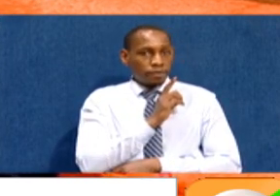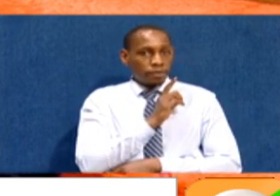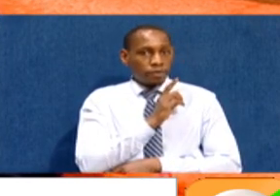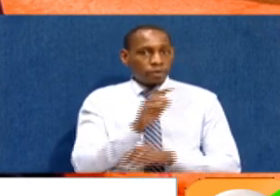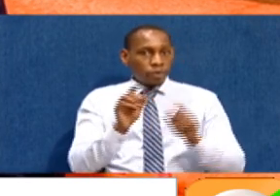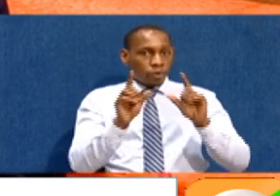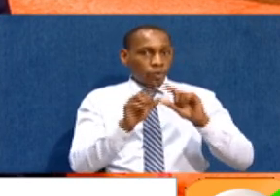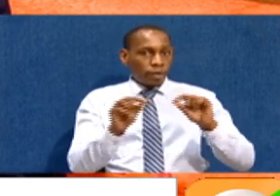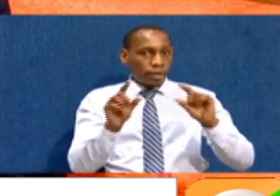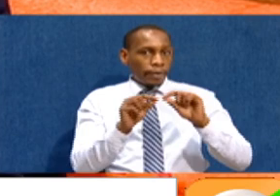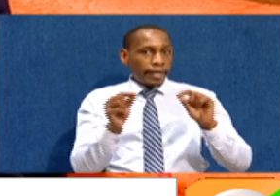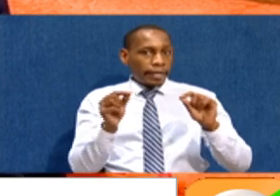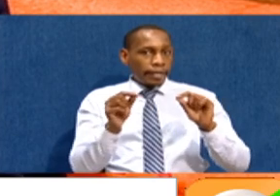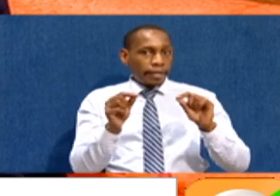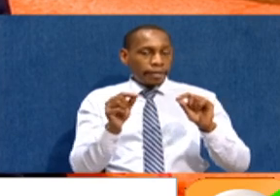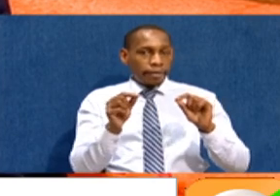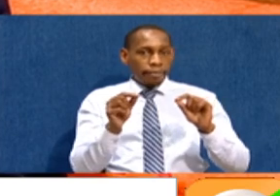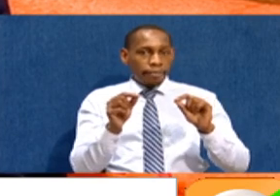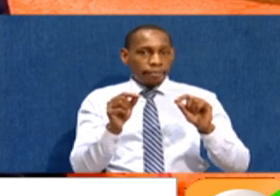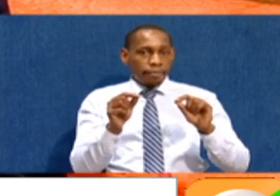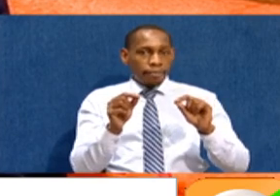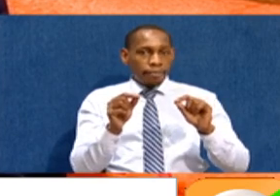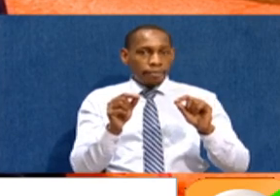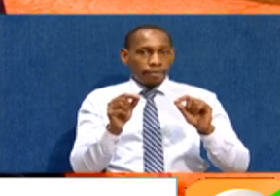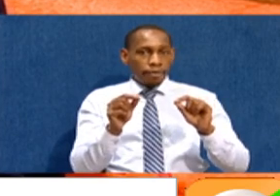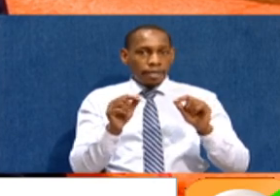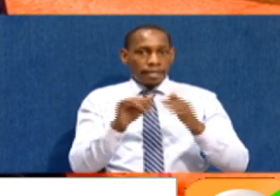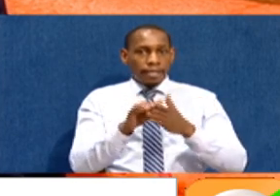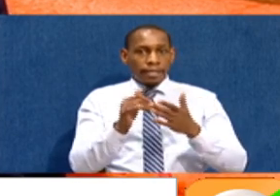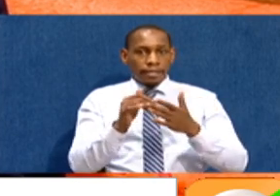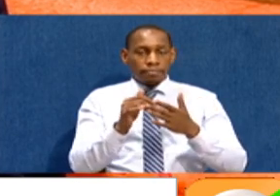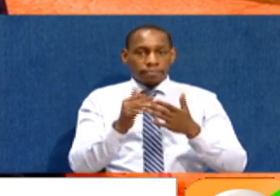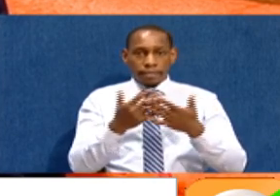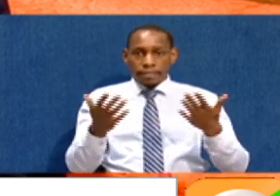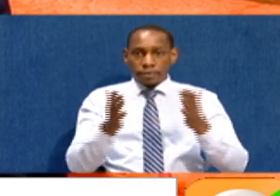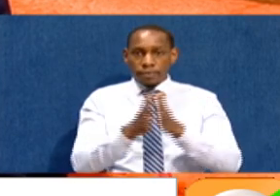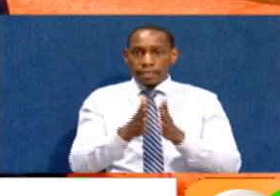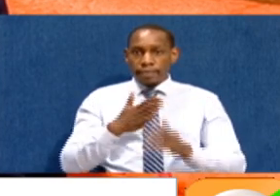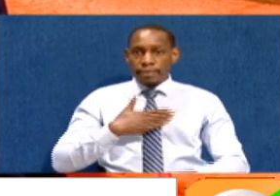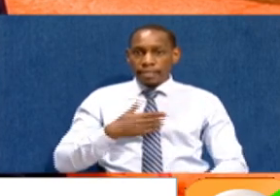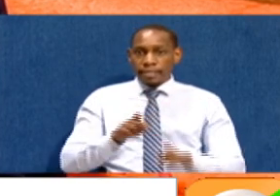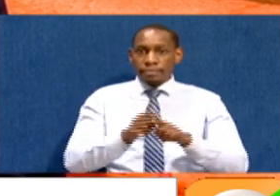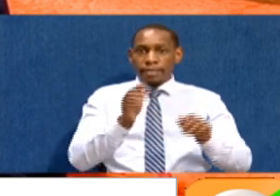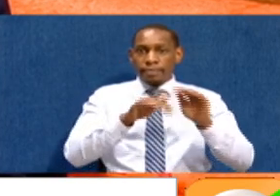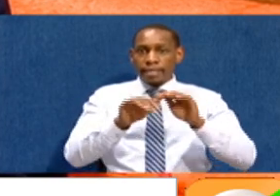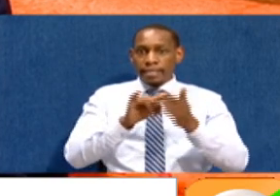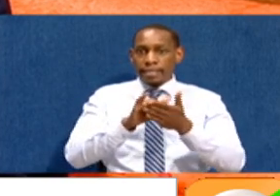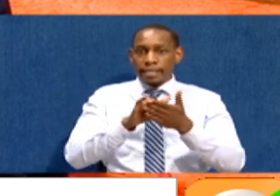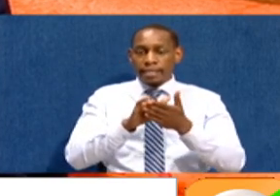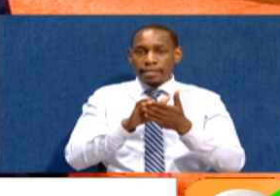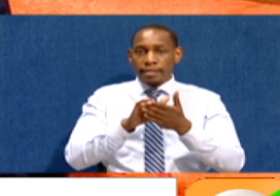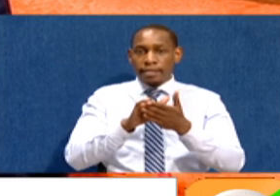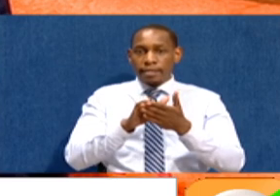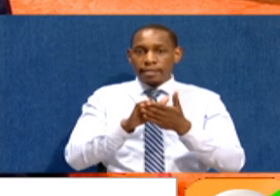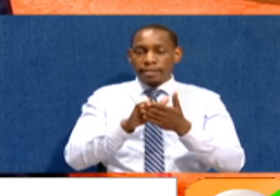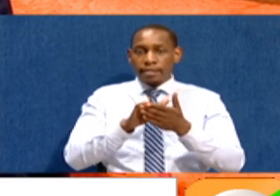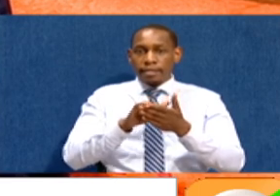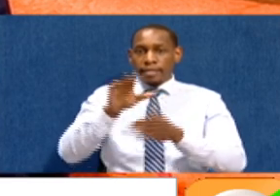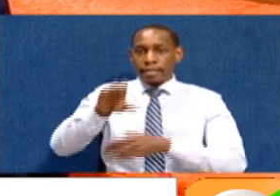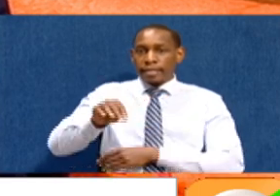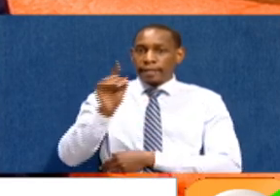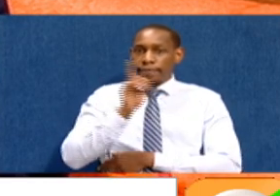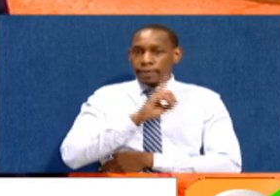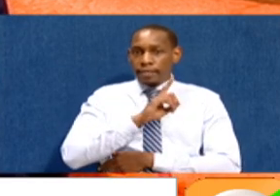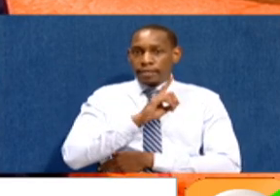says about the tide in the affairs of men, the tide which when taken at